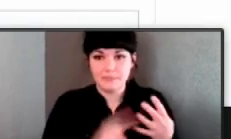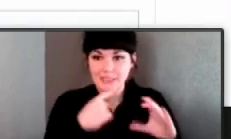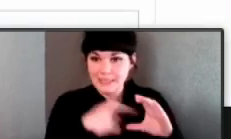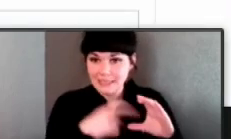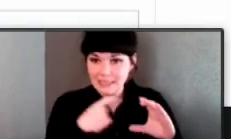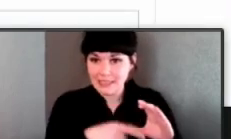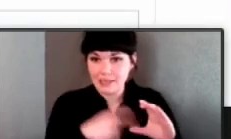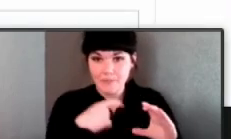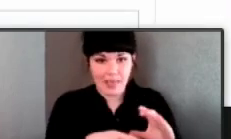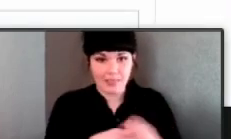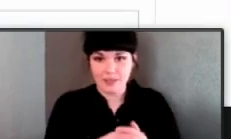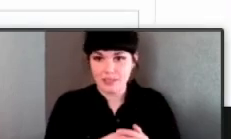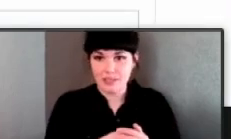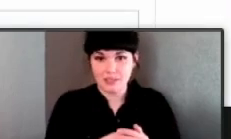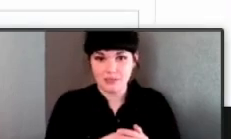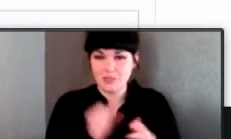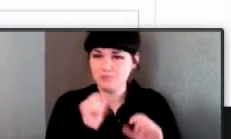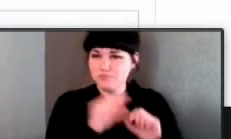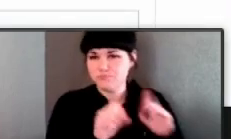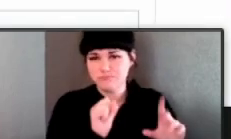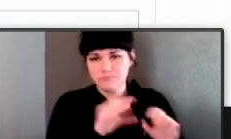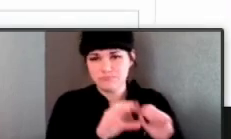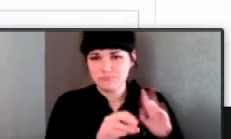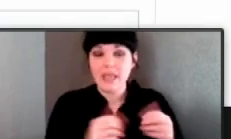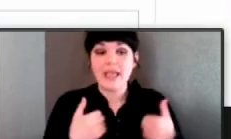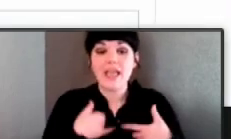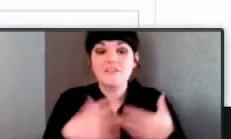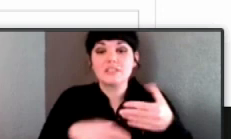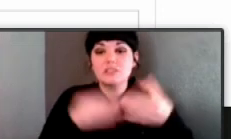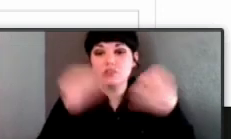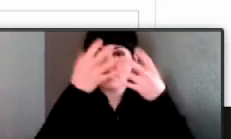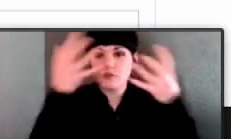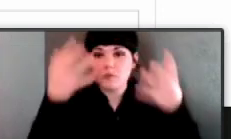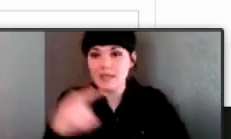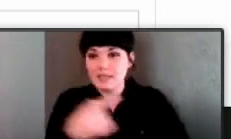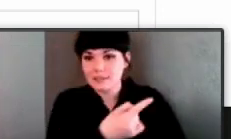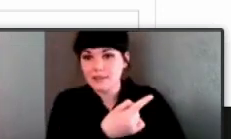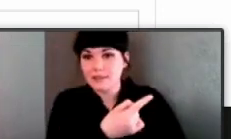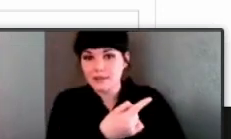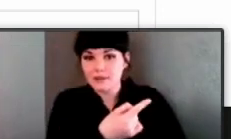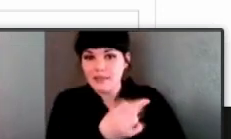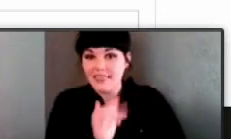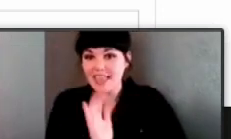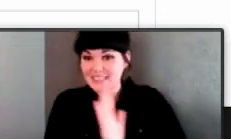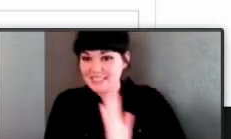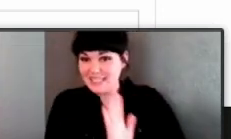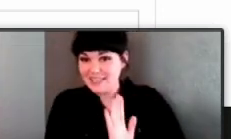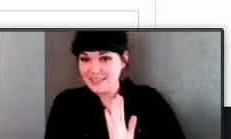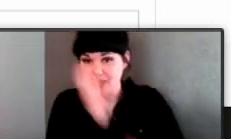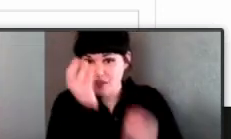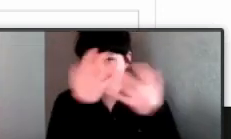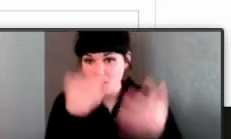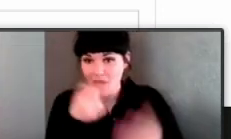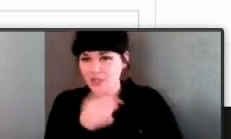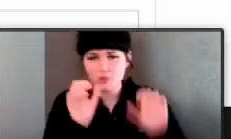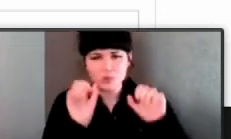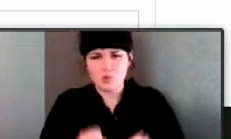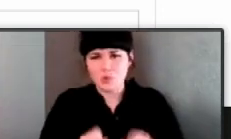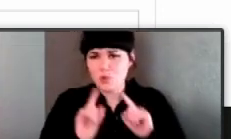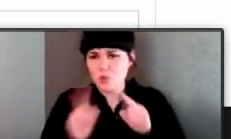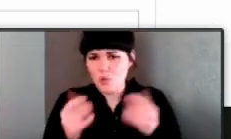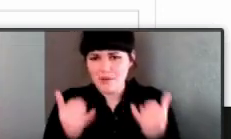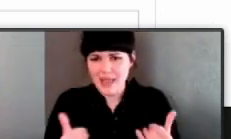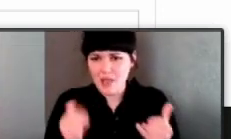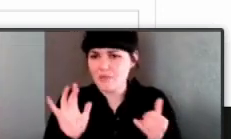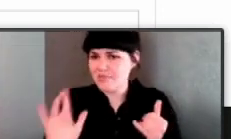because we're also going to be doing some additional things. Good, there it is. That's his information there. You can go right now onto that link